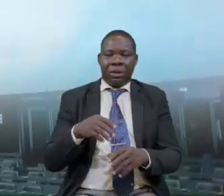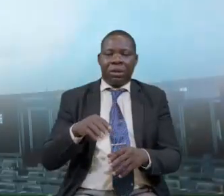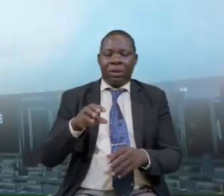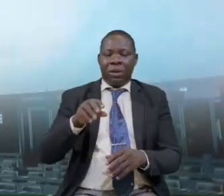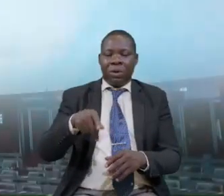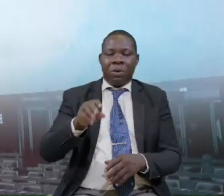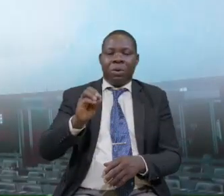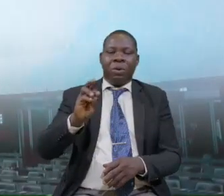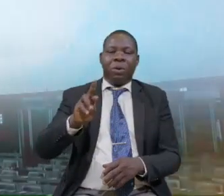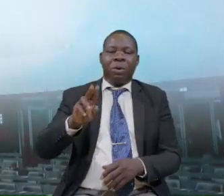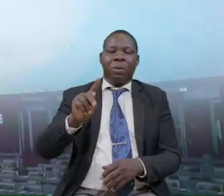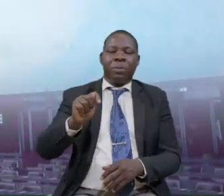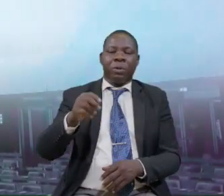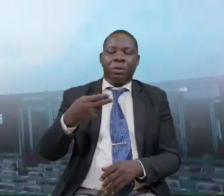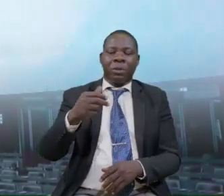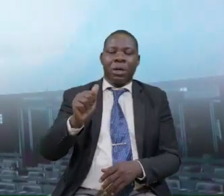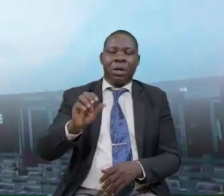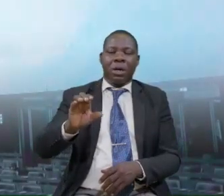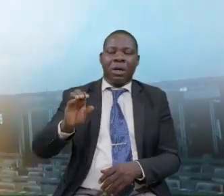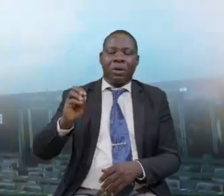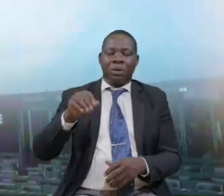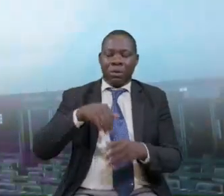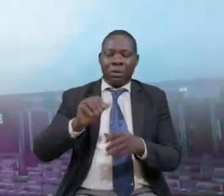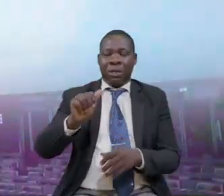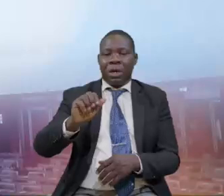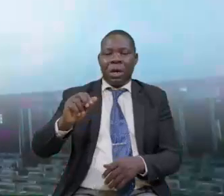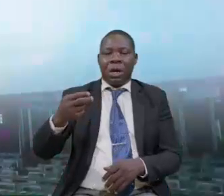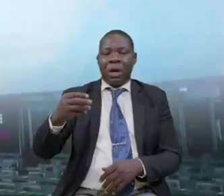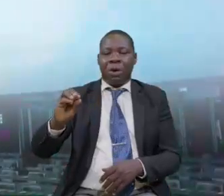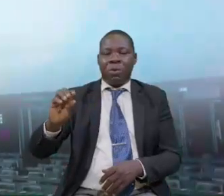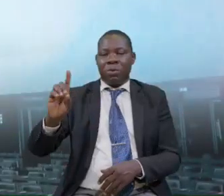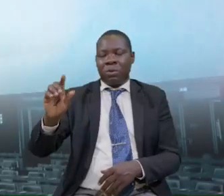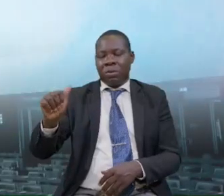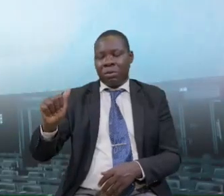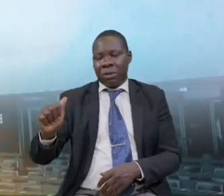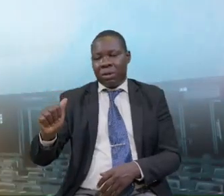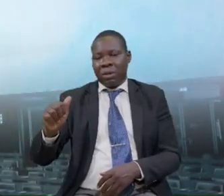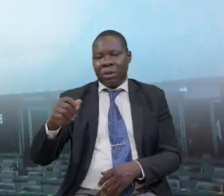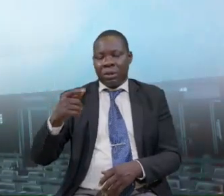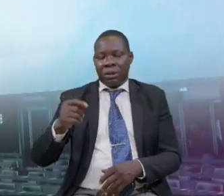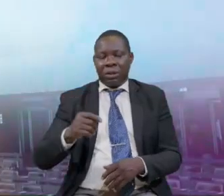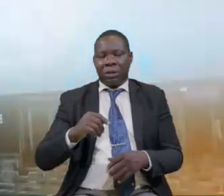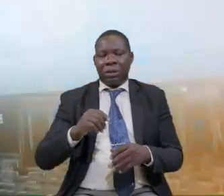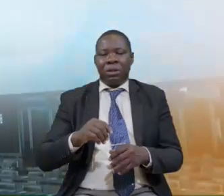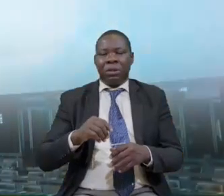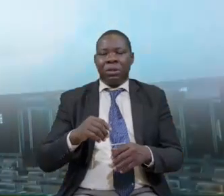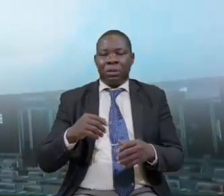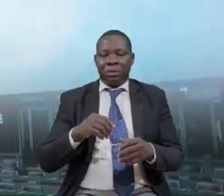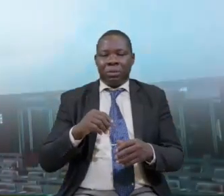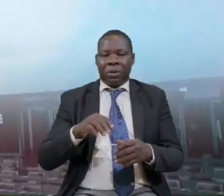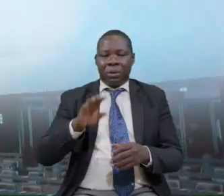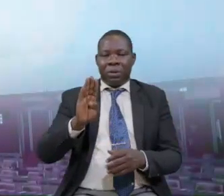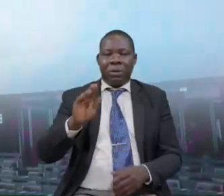that is in Ahoda here, the banquet this Sunday, coming Sunday, 6th October,